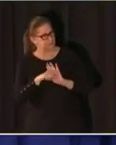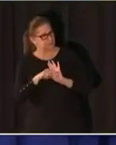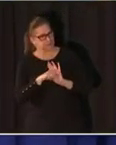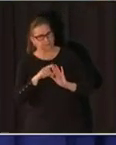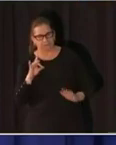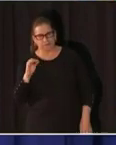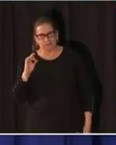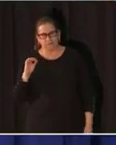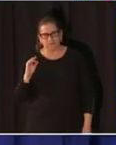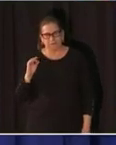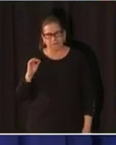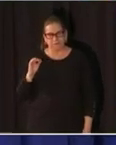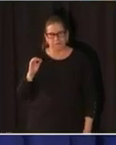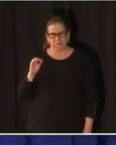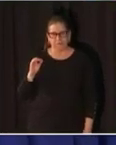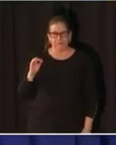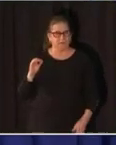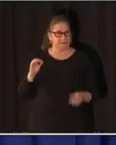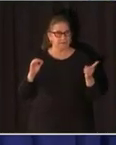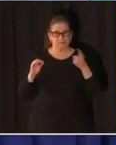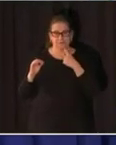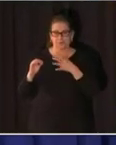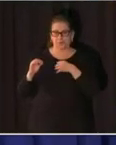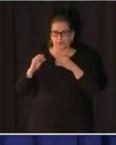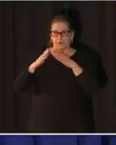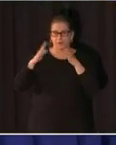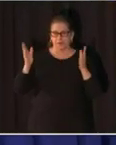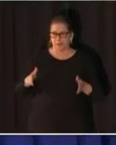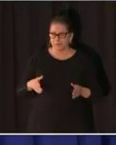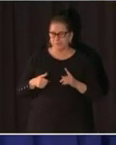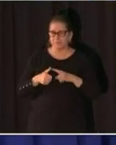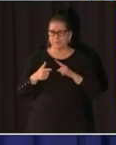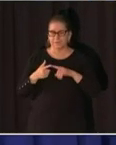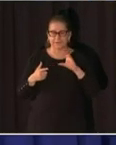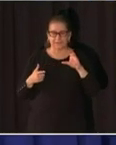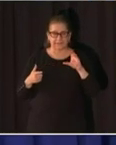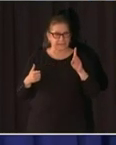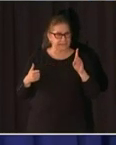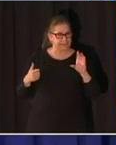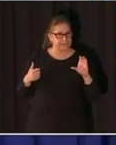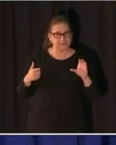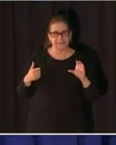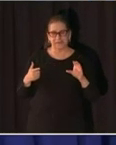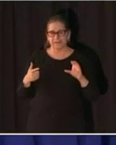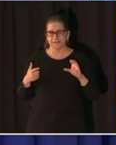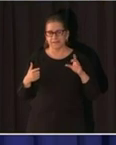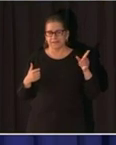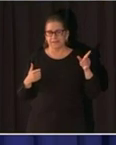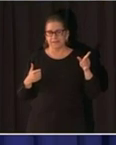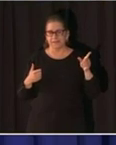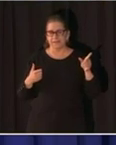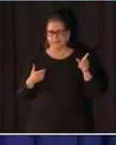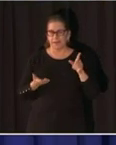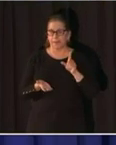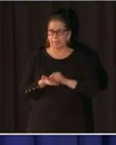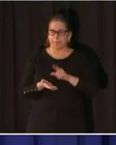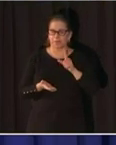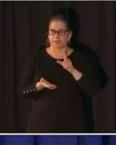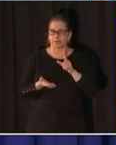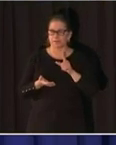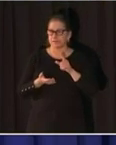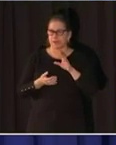it, and actually the CDC has started to publish a COVID weekly that gives an estimate of what the